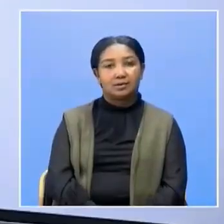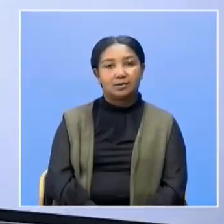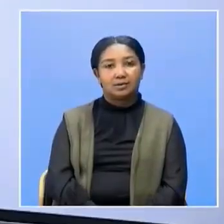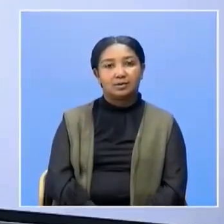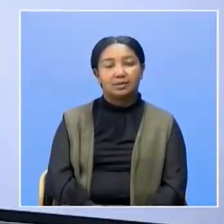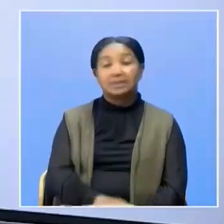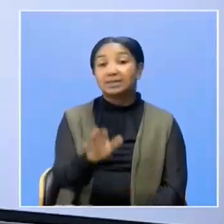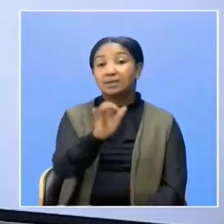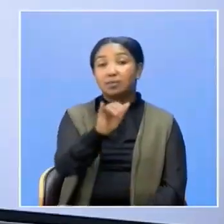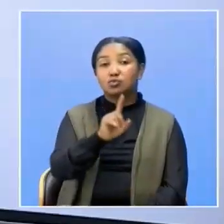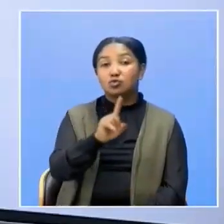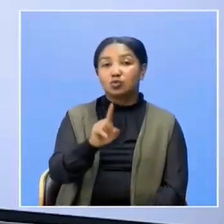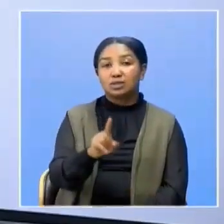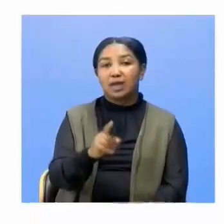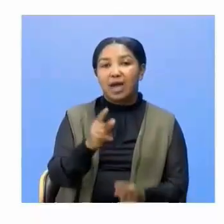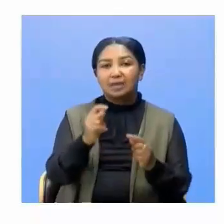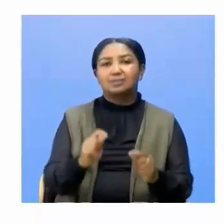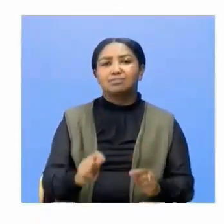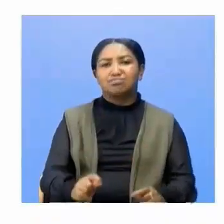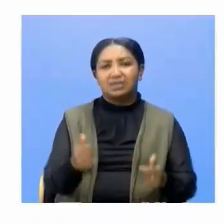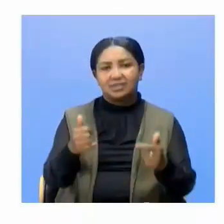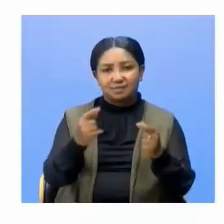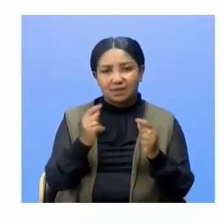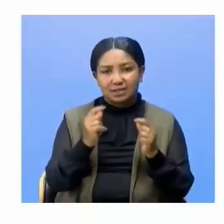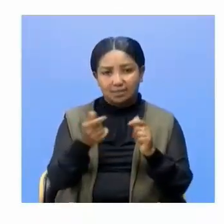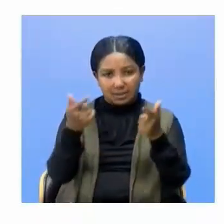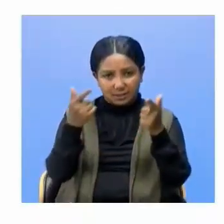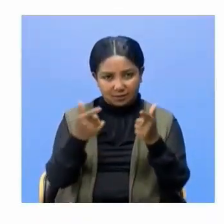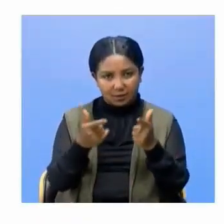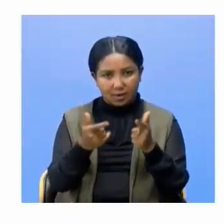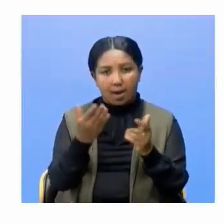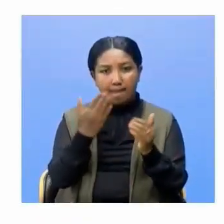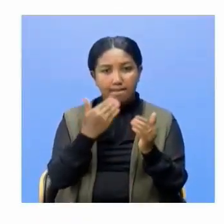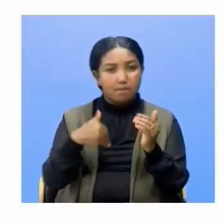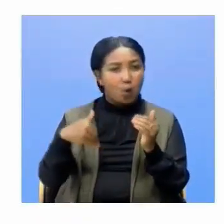The same is true with expensive, right? More